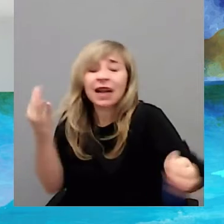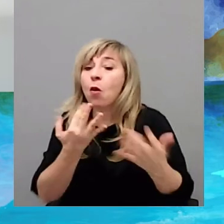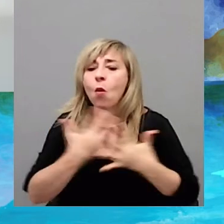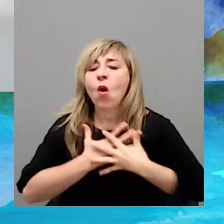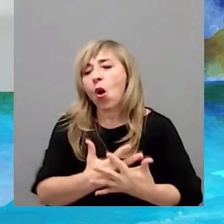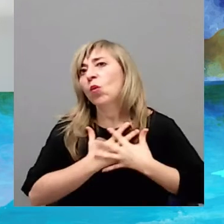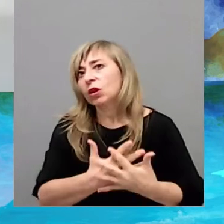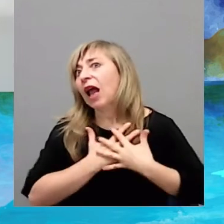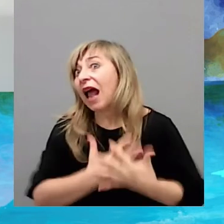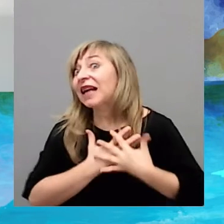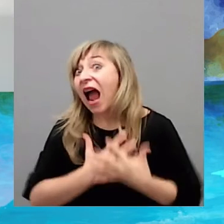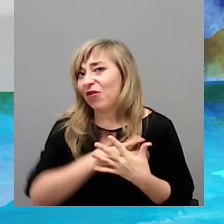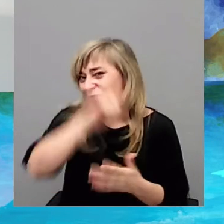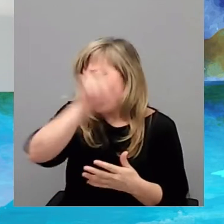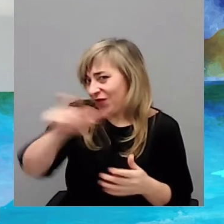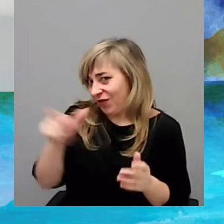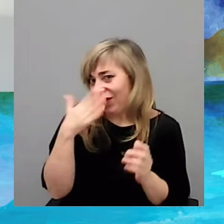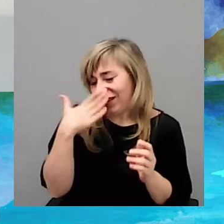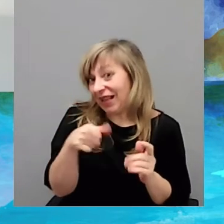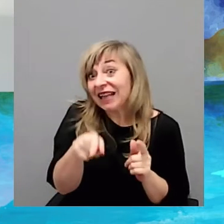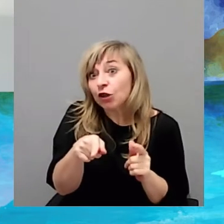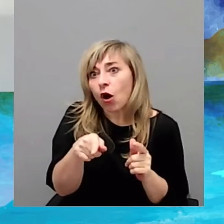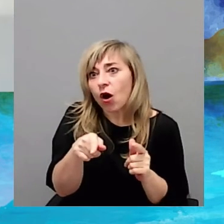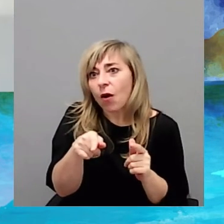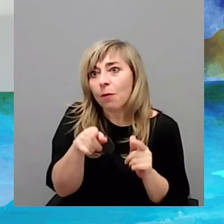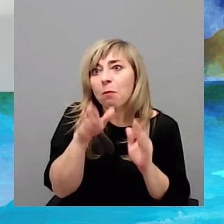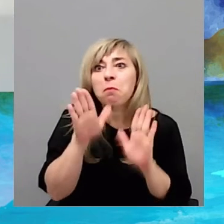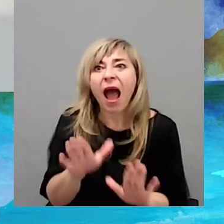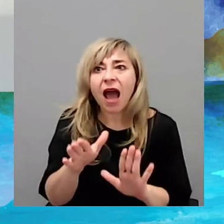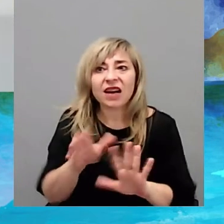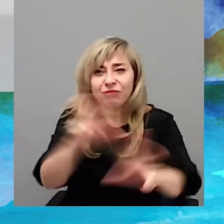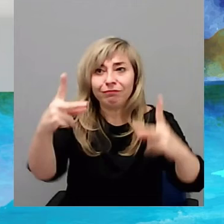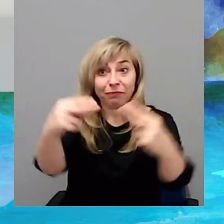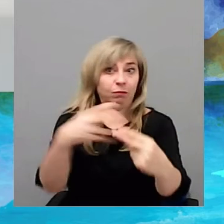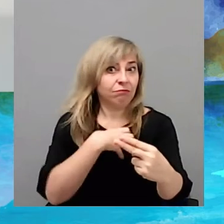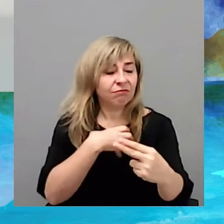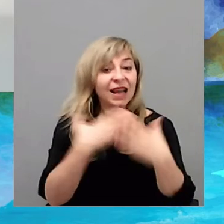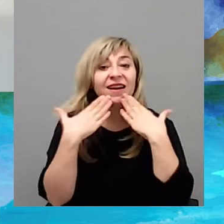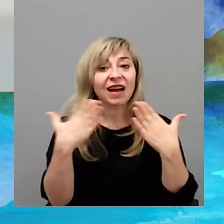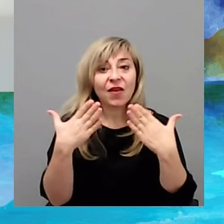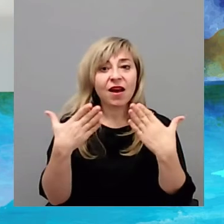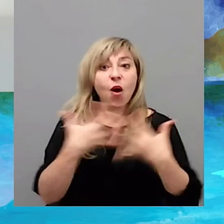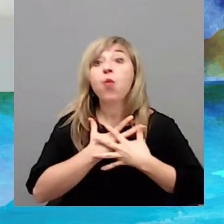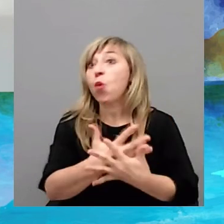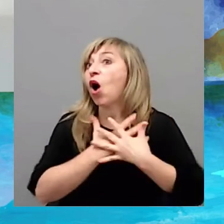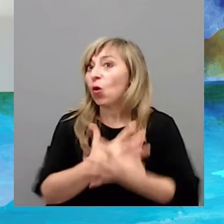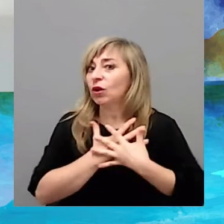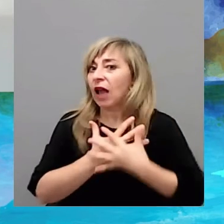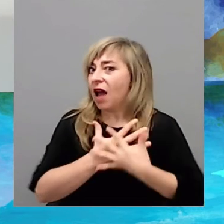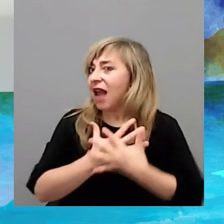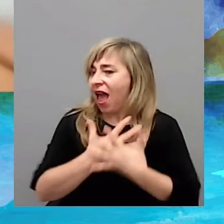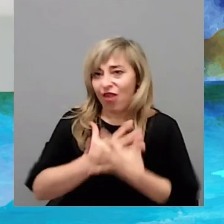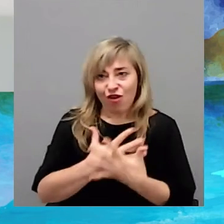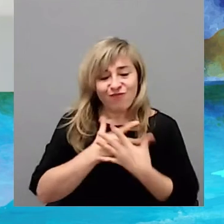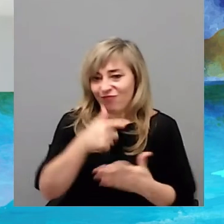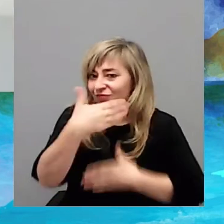for voluntario. research Y eso es impagable. and development, that was all Y creo que volunteer seguirá work. siendo impagable en un corto plazo, porque no And in hay- the short no